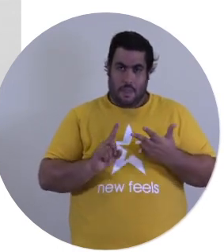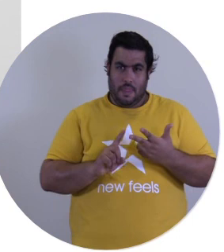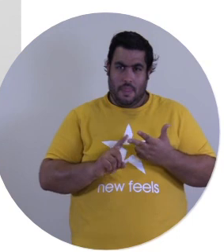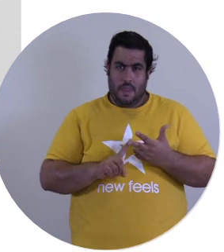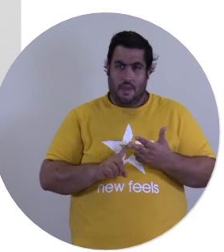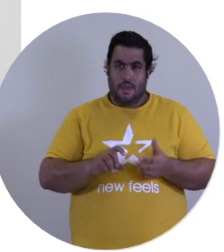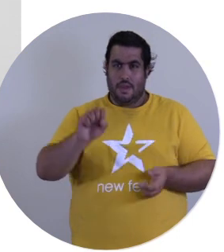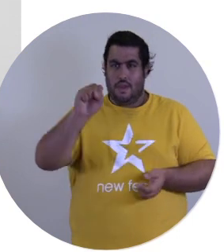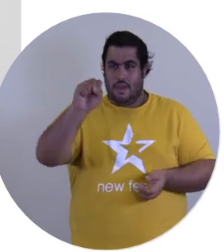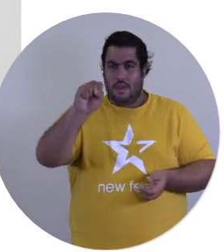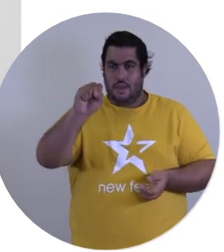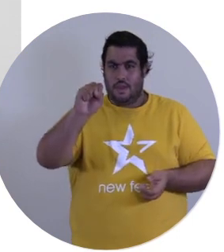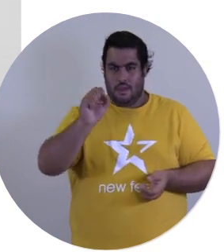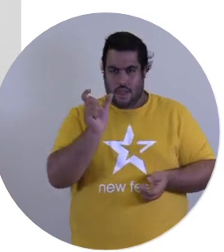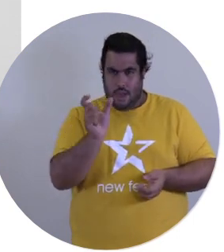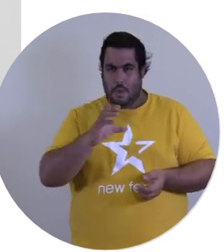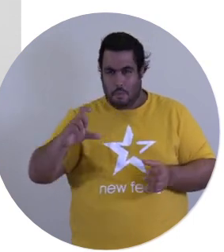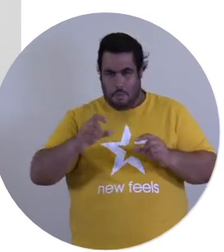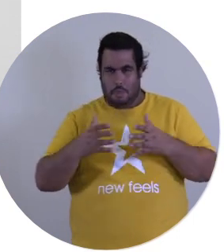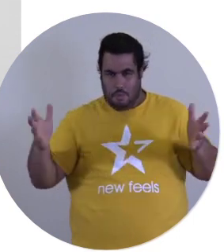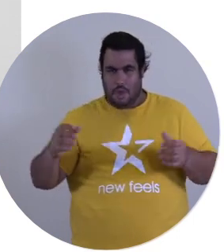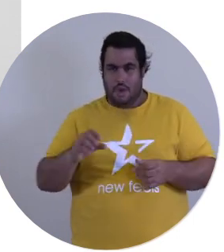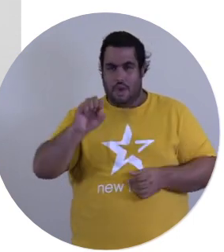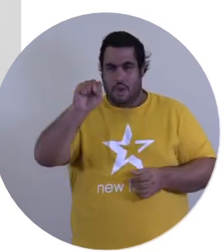And we have the word socioeconomic.